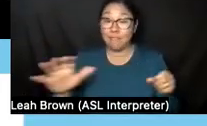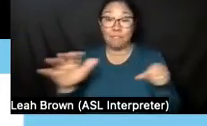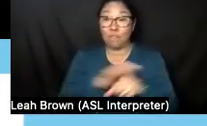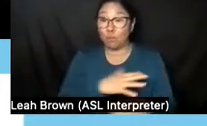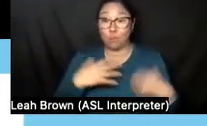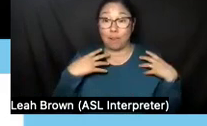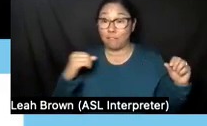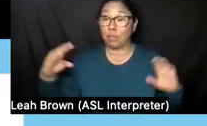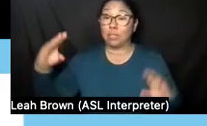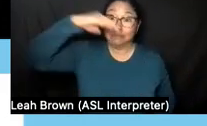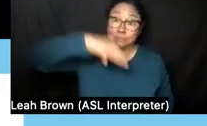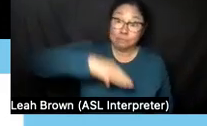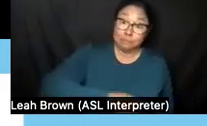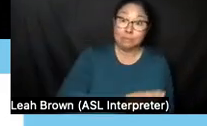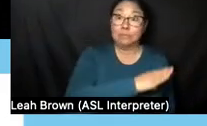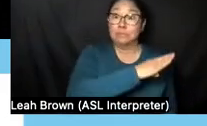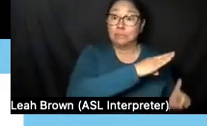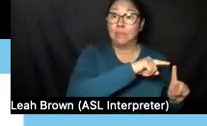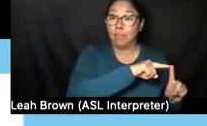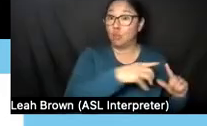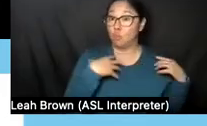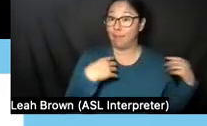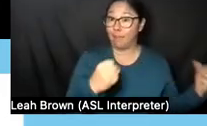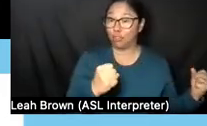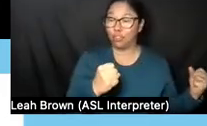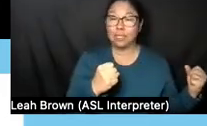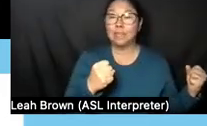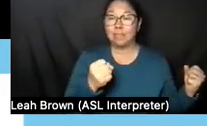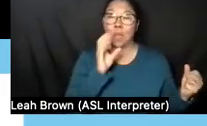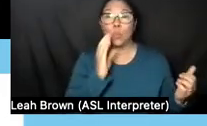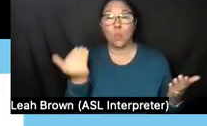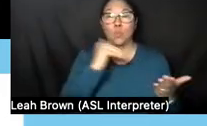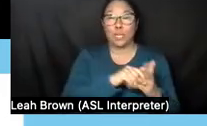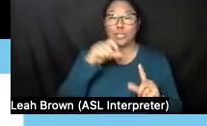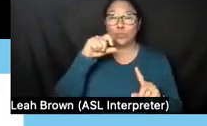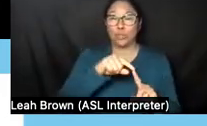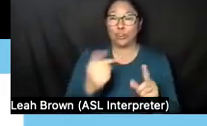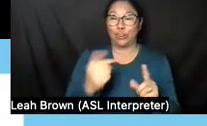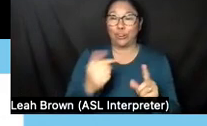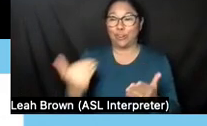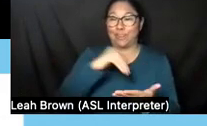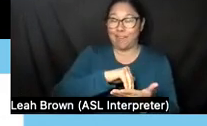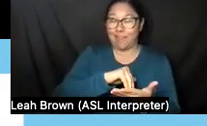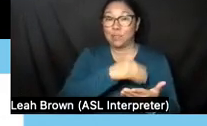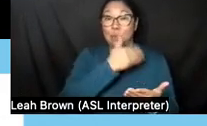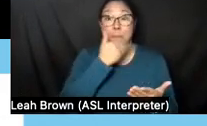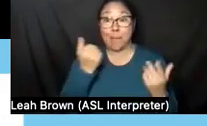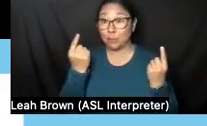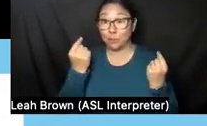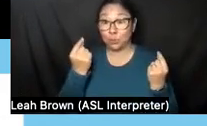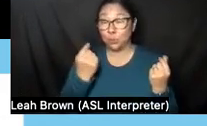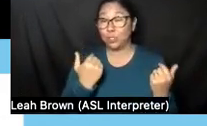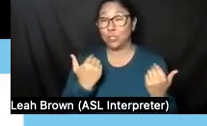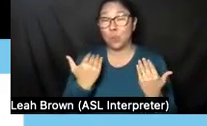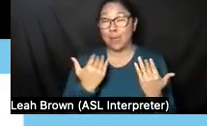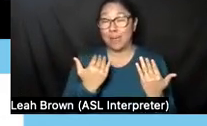there's another demand or a transition, they're most likely going to re-trigger again. So it's best to really wait out those behaviors.